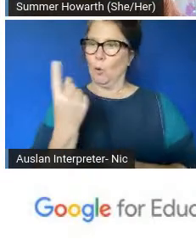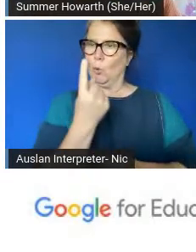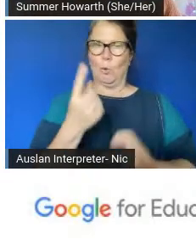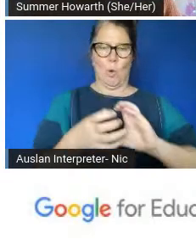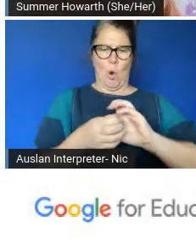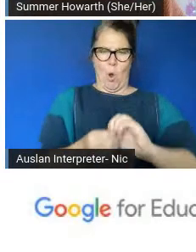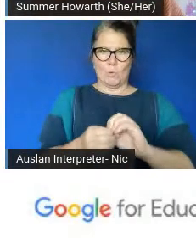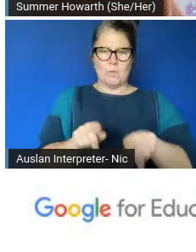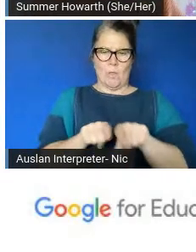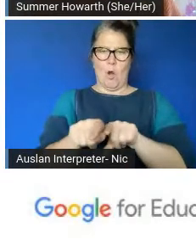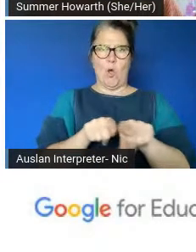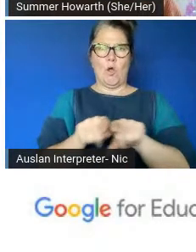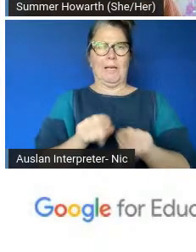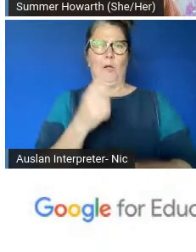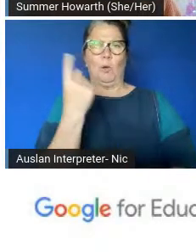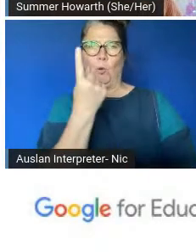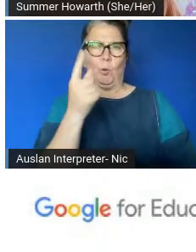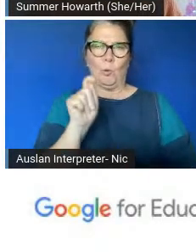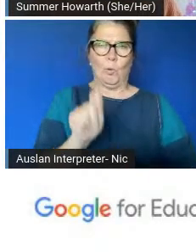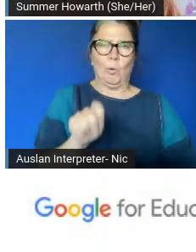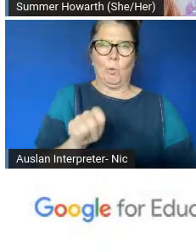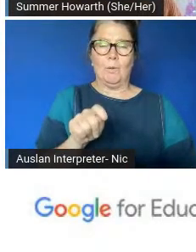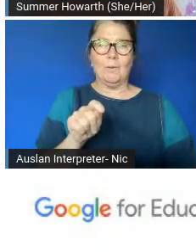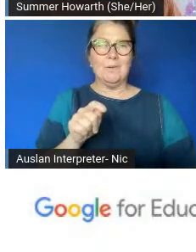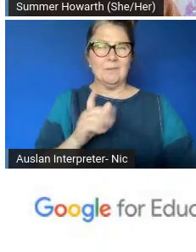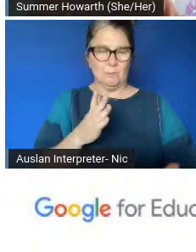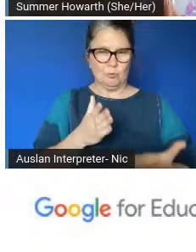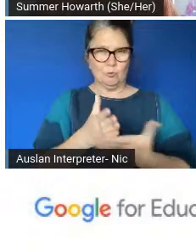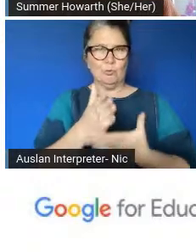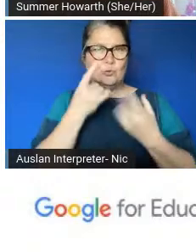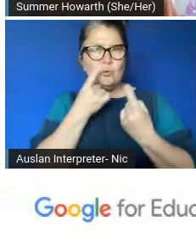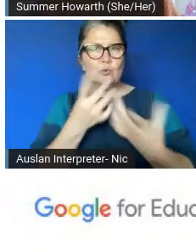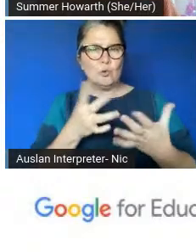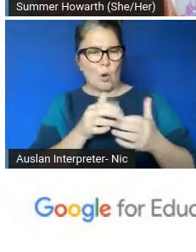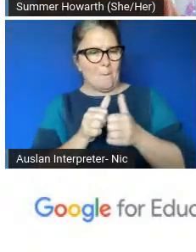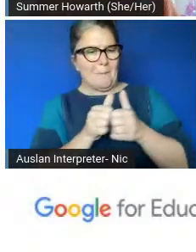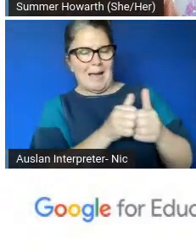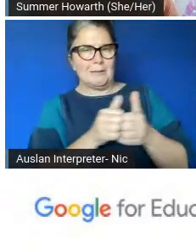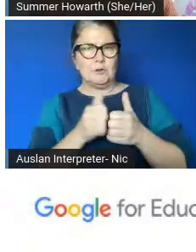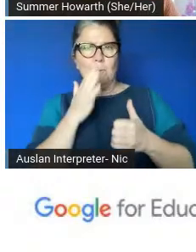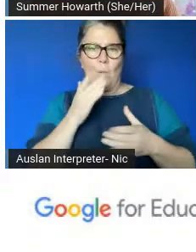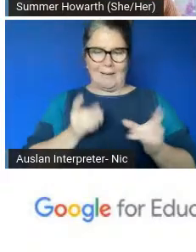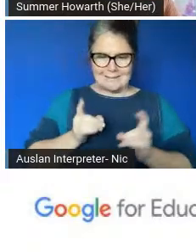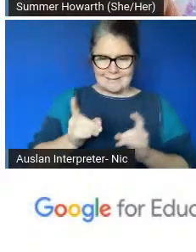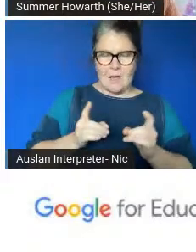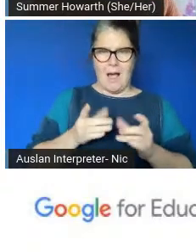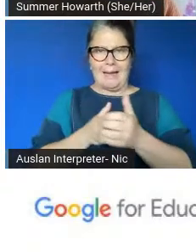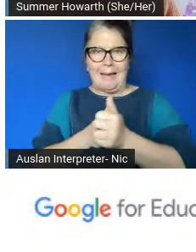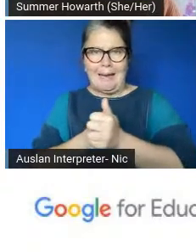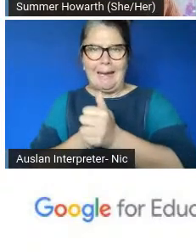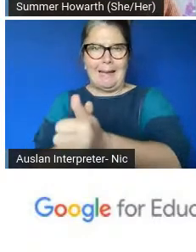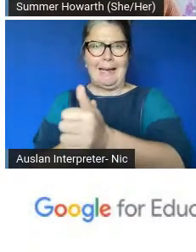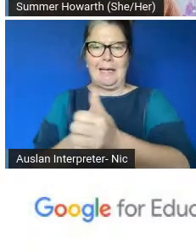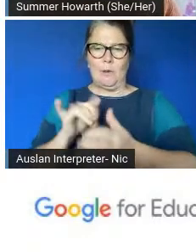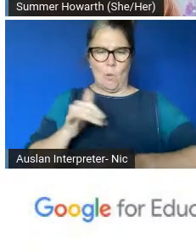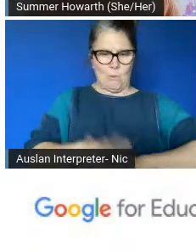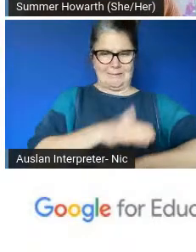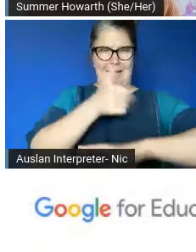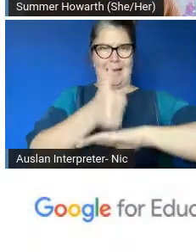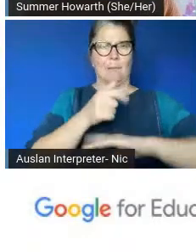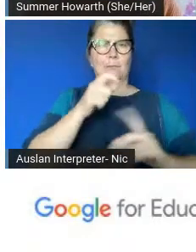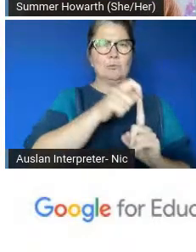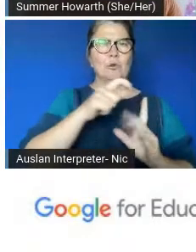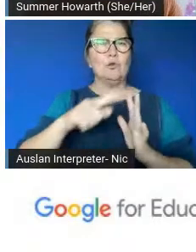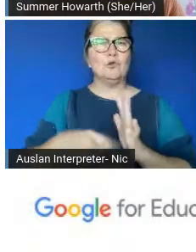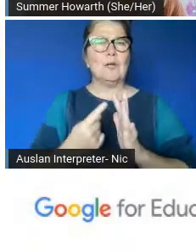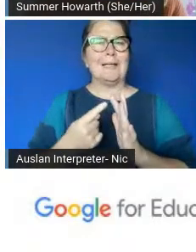true partnership in designing and leading and running projects or initiatives. It does take time to get there. I think that's an important